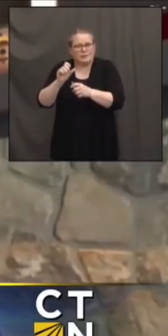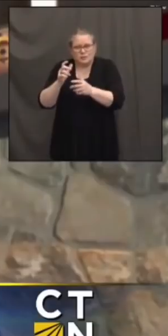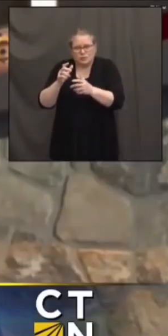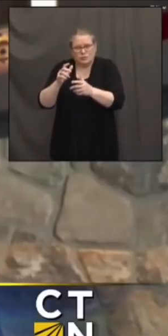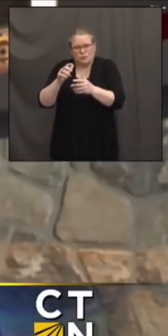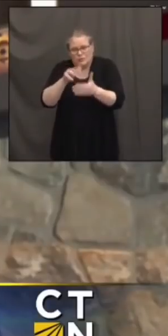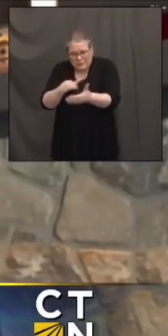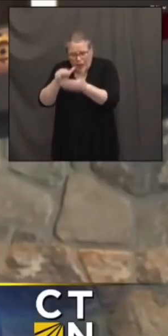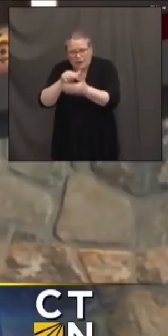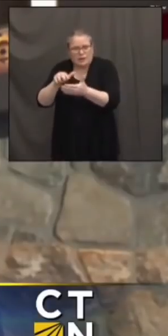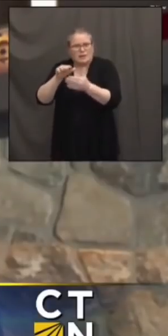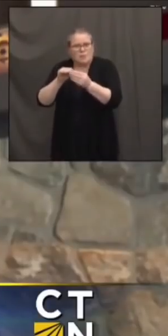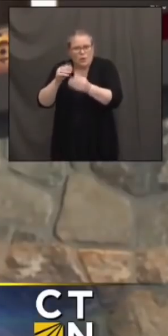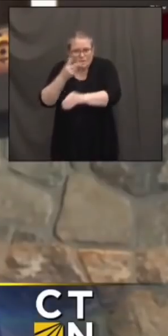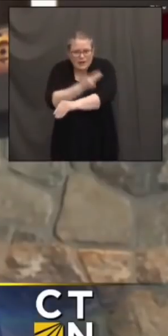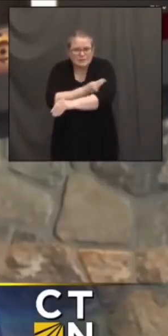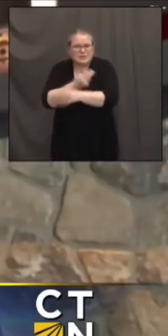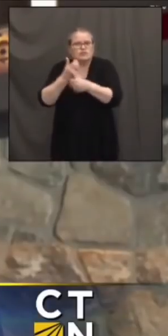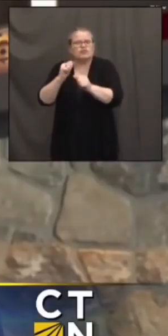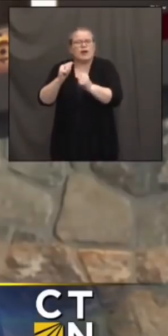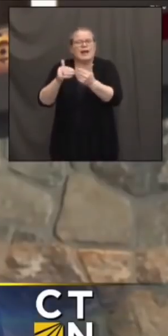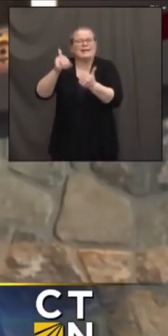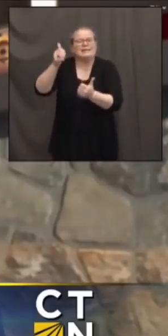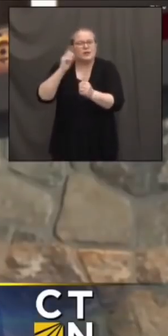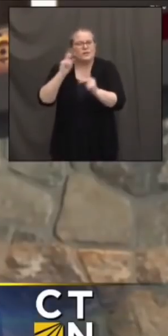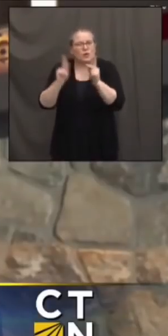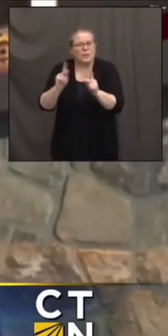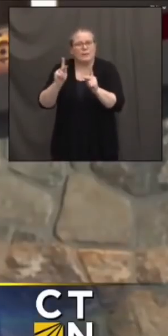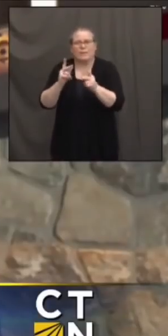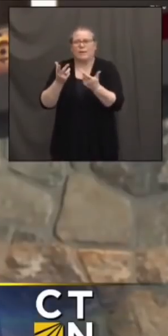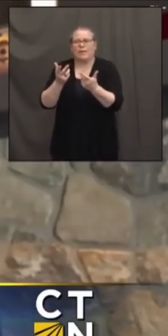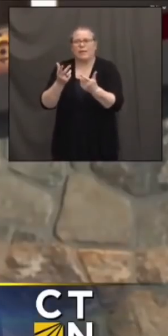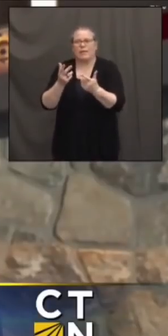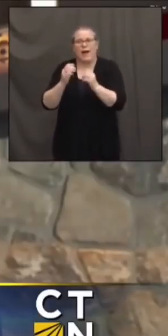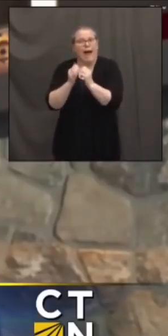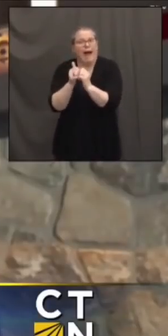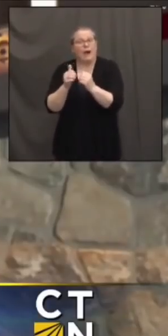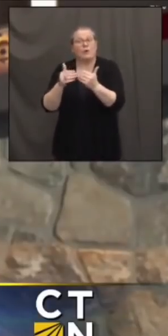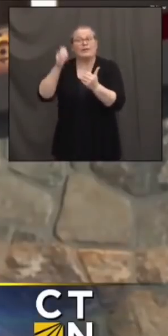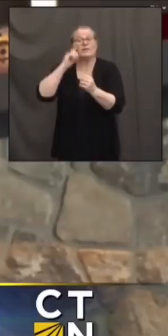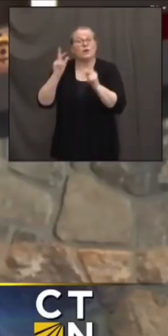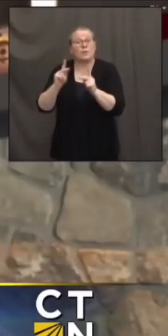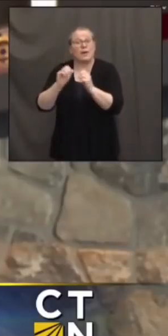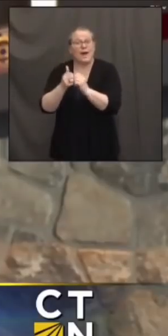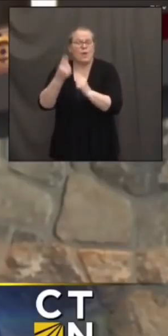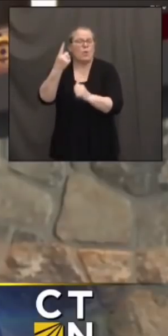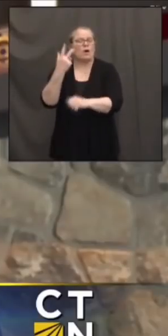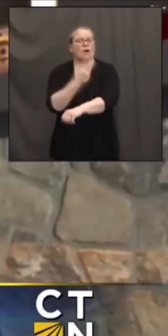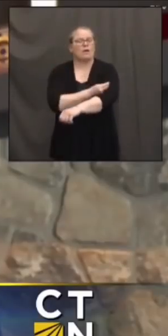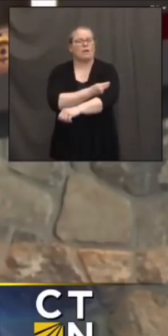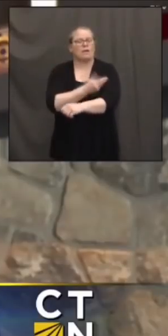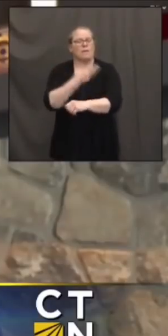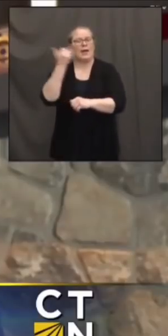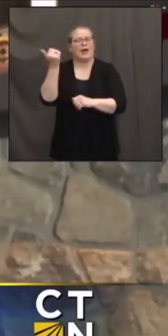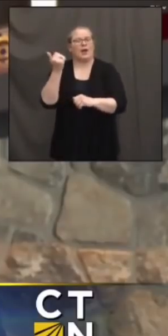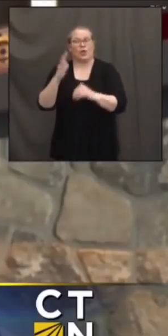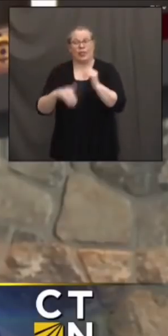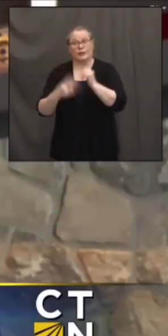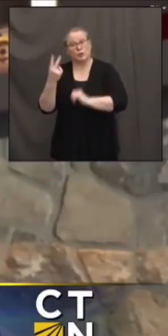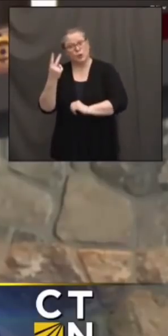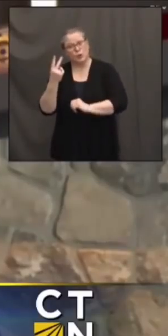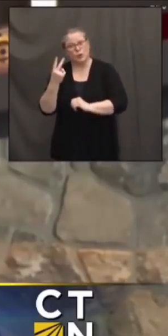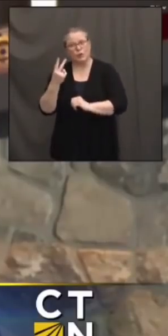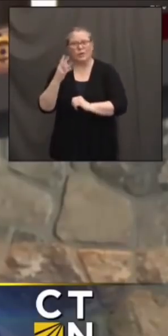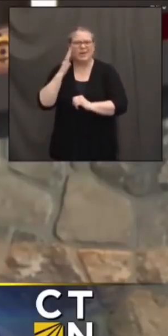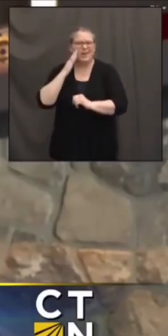more commercially attractive. So how do you make something more commercially attractive? Well, 1 dose is better than 2 doses. You don't have to bring the consumer back. Trying